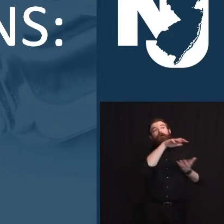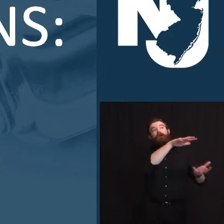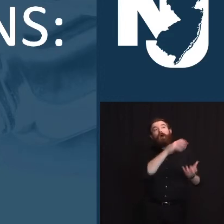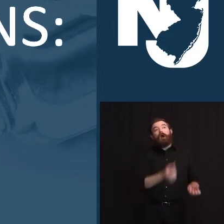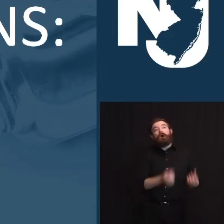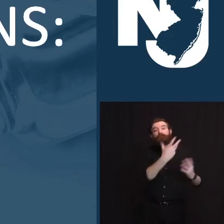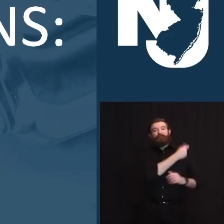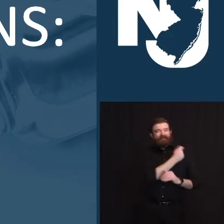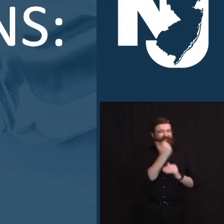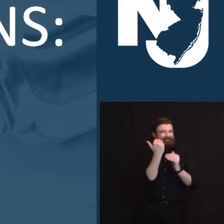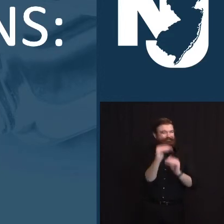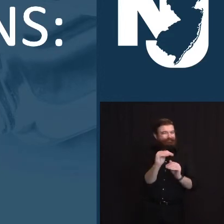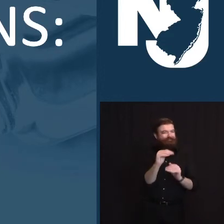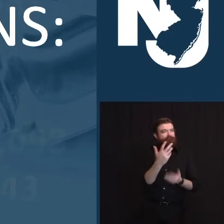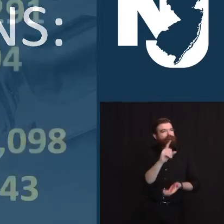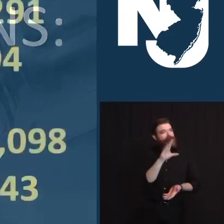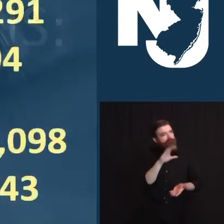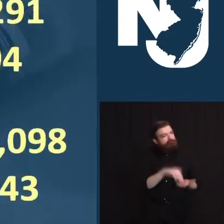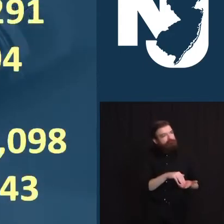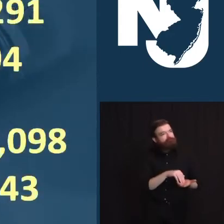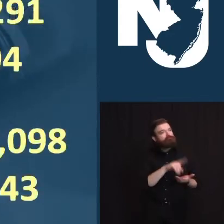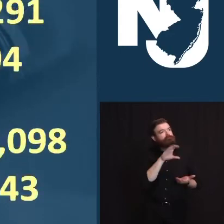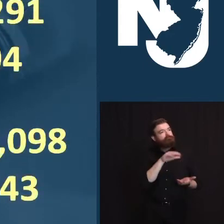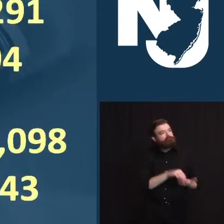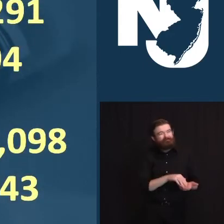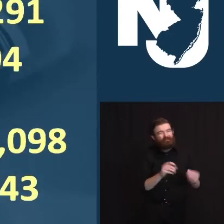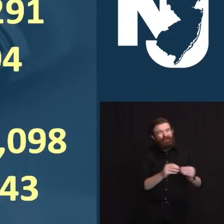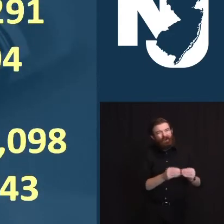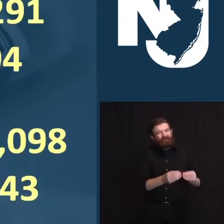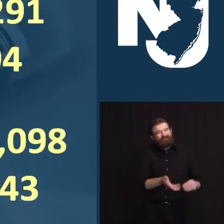On to other numbers. This morning we're also reporting an additional